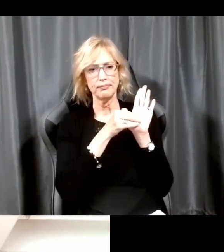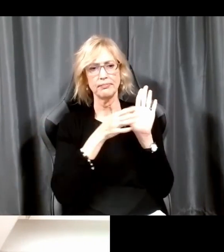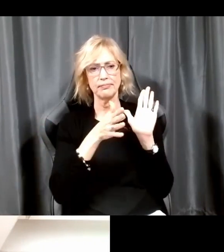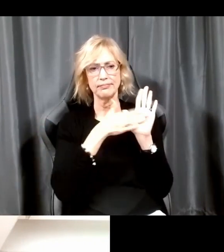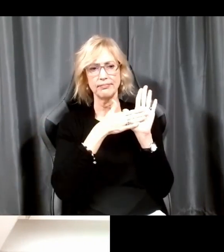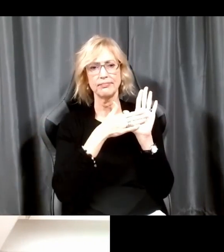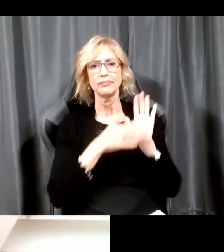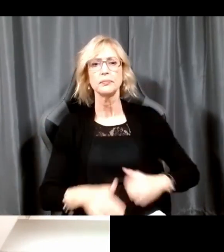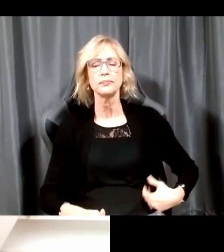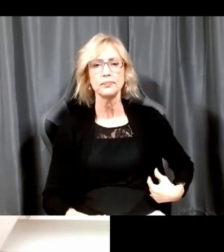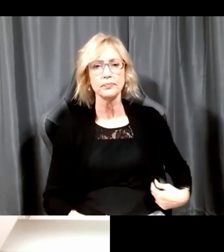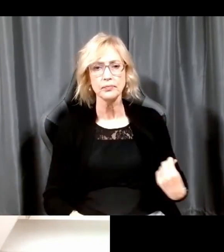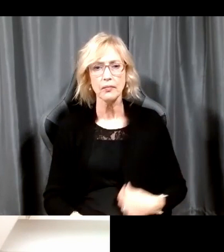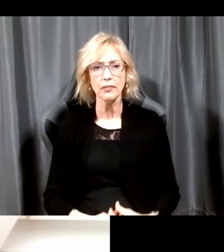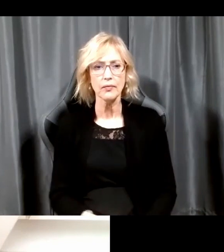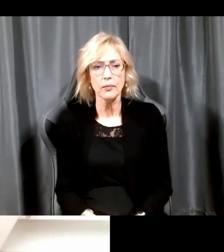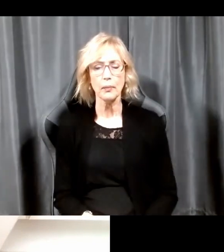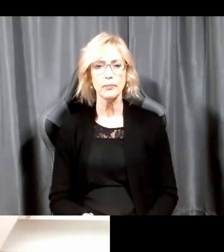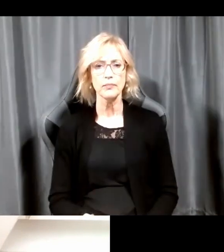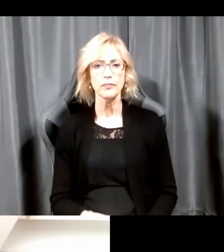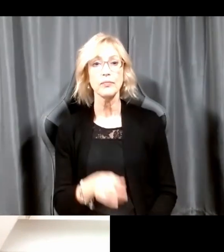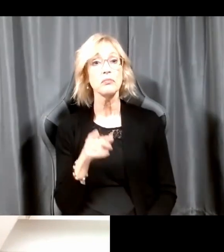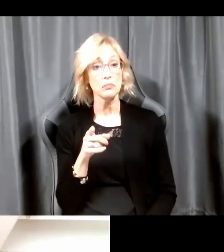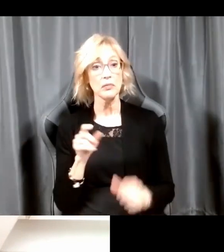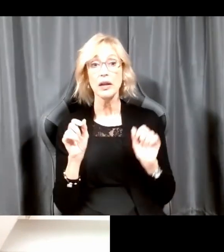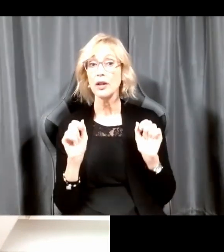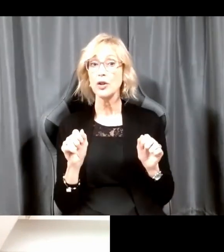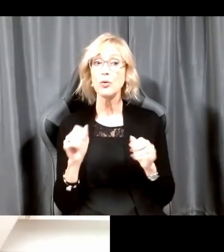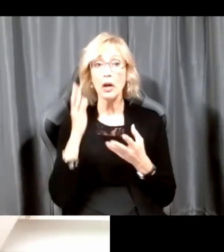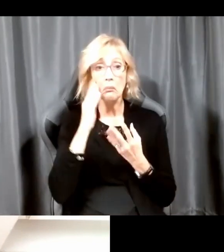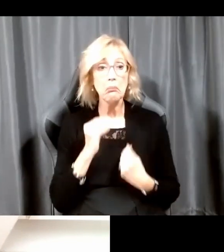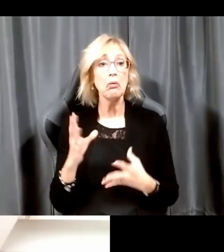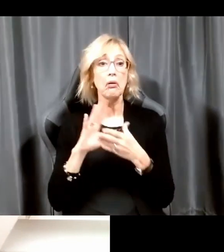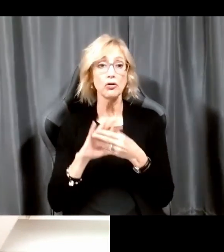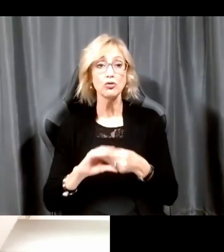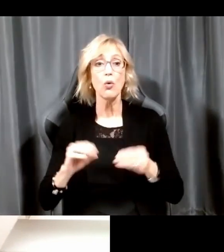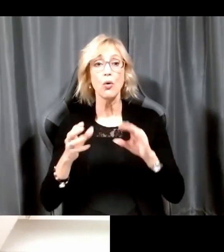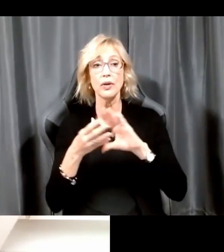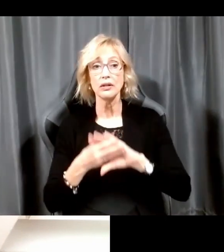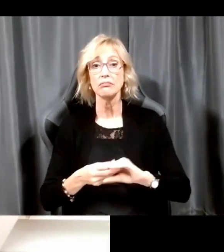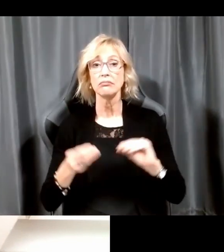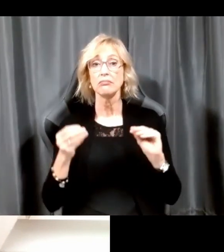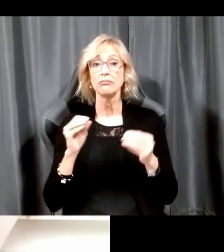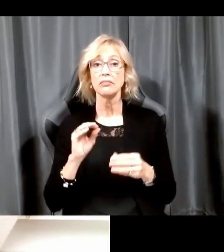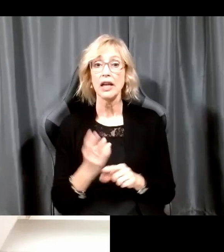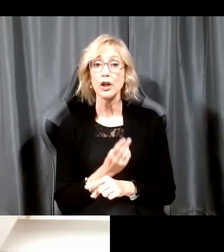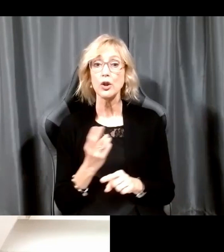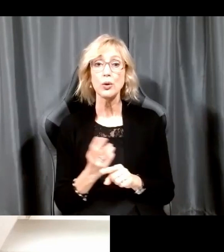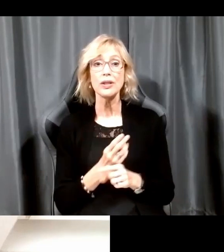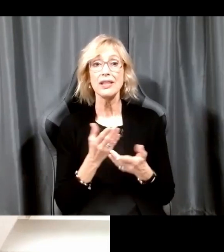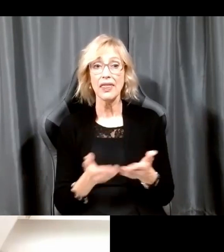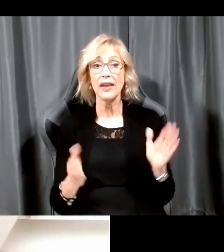gonna hold this back just a little bit. And from there, you can tell stories and put objects